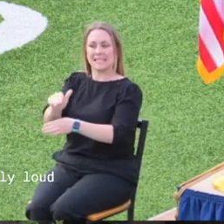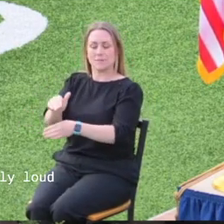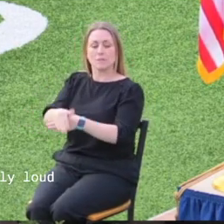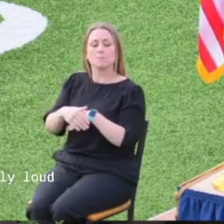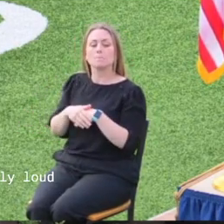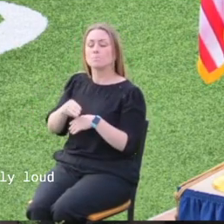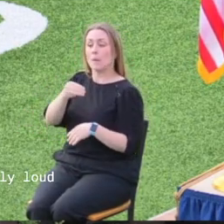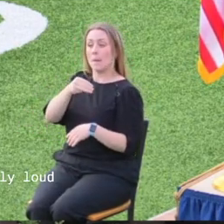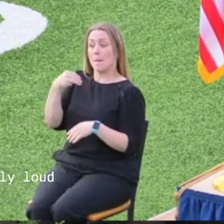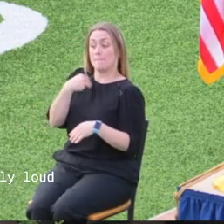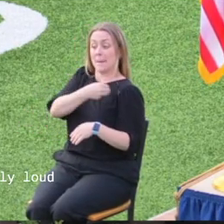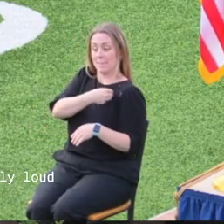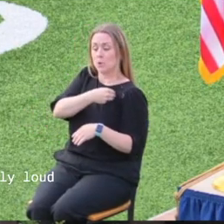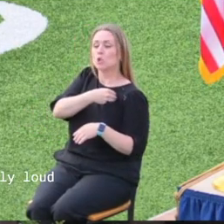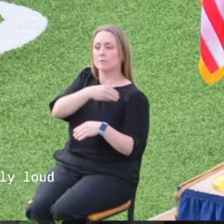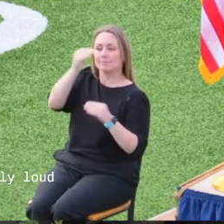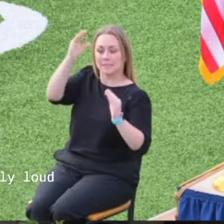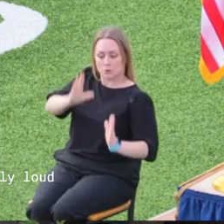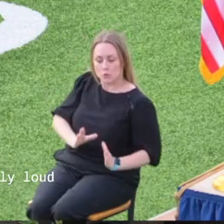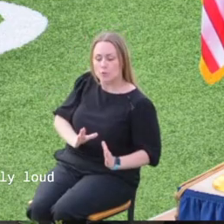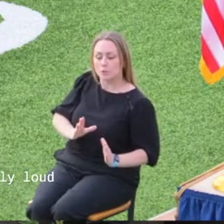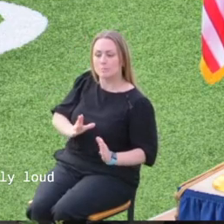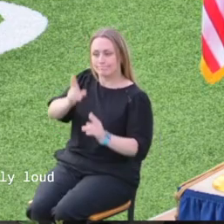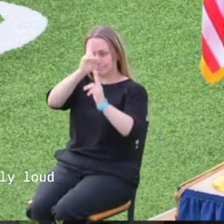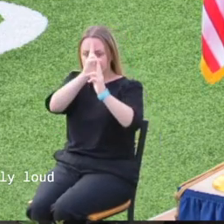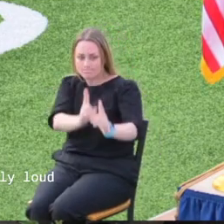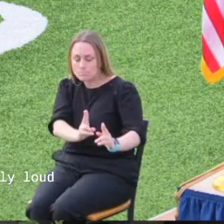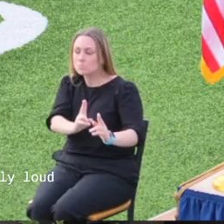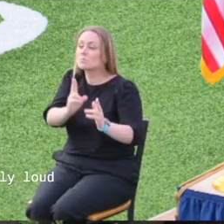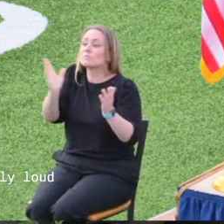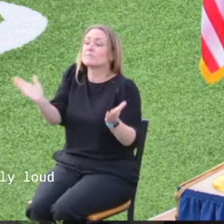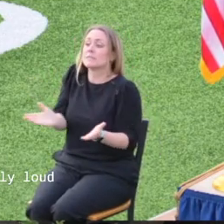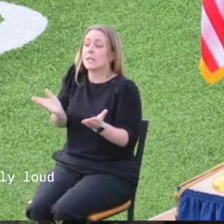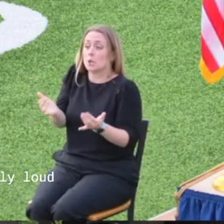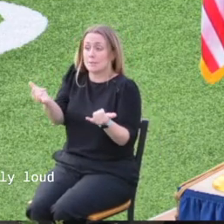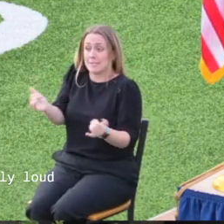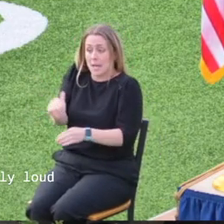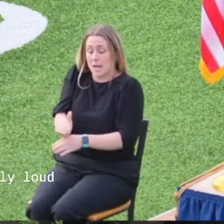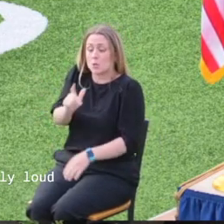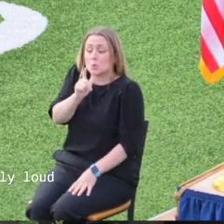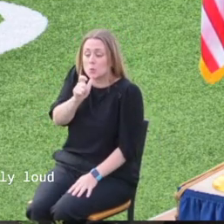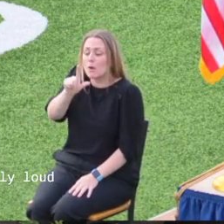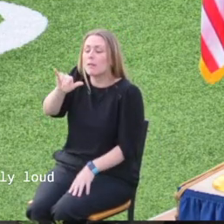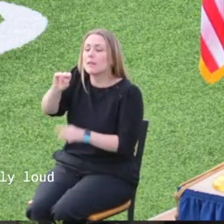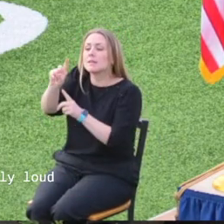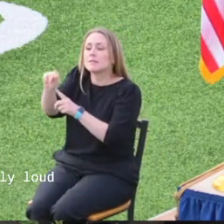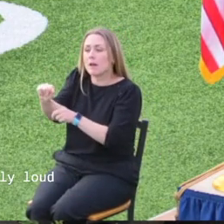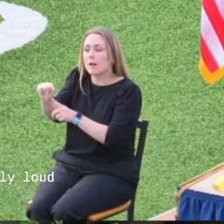Thank you.